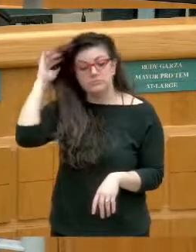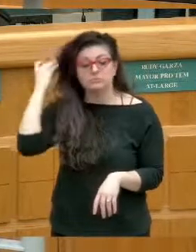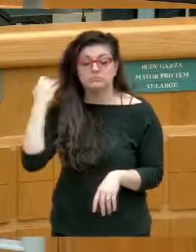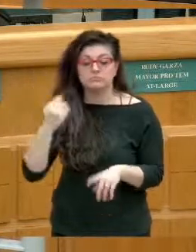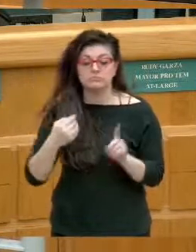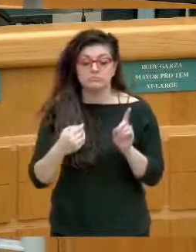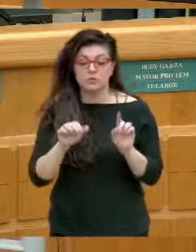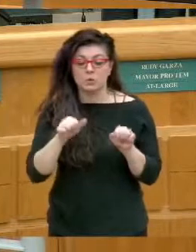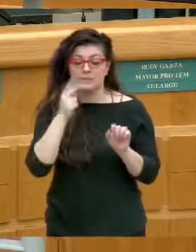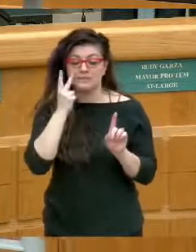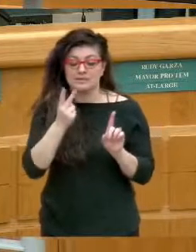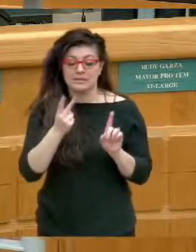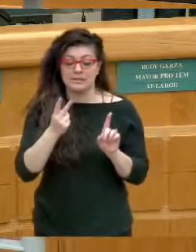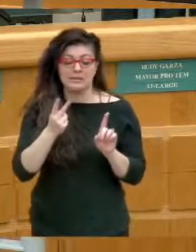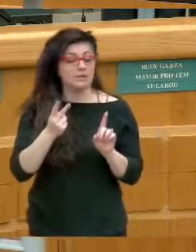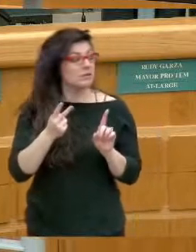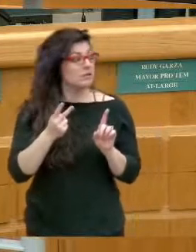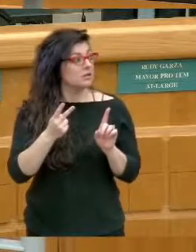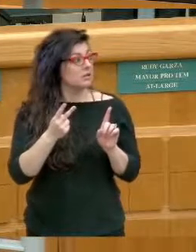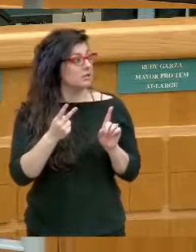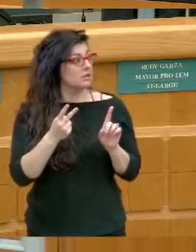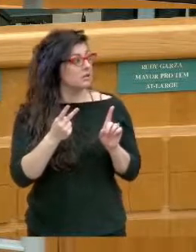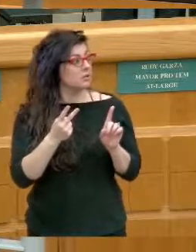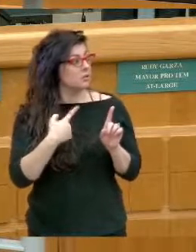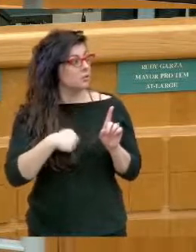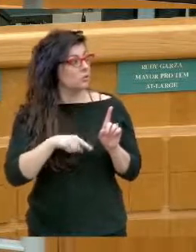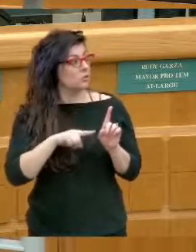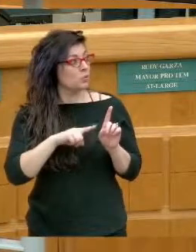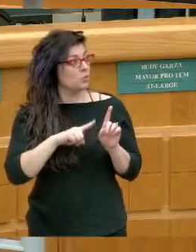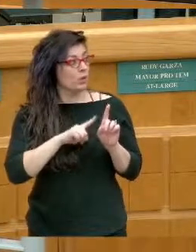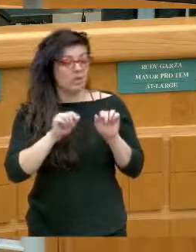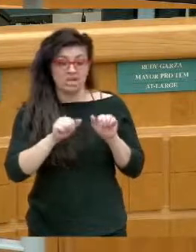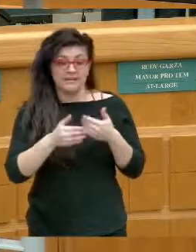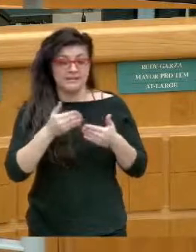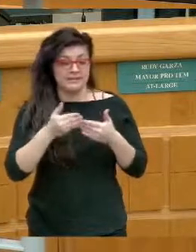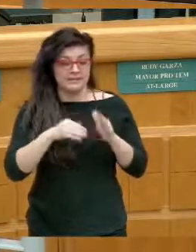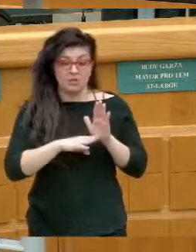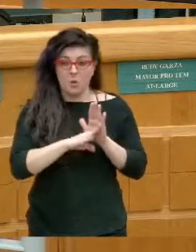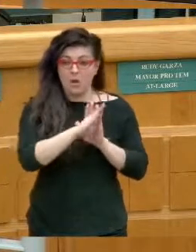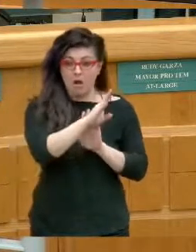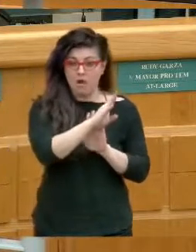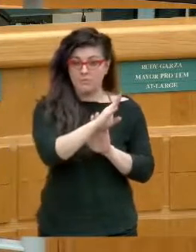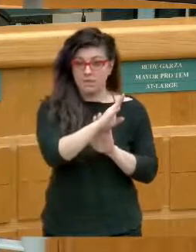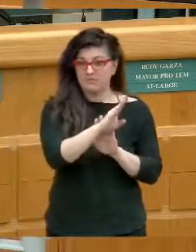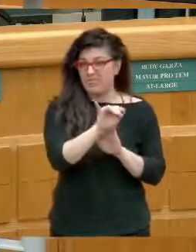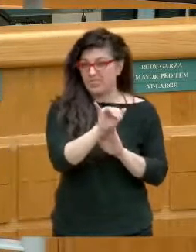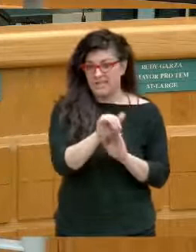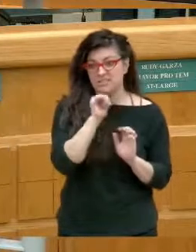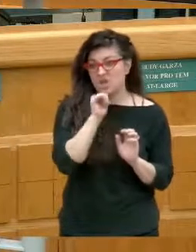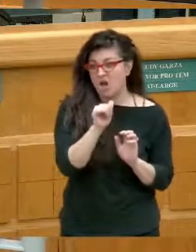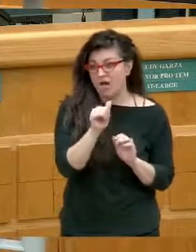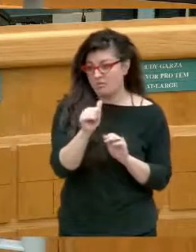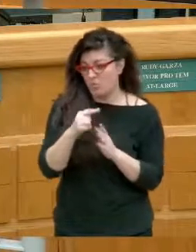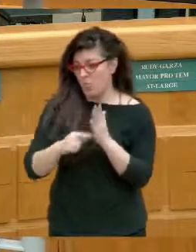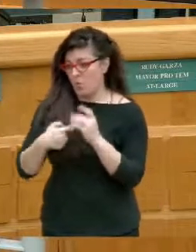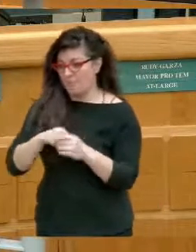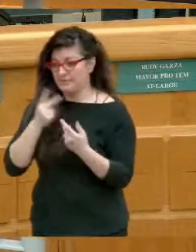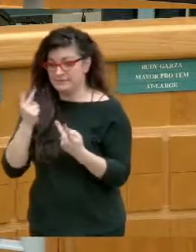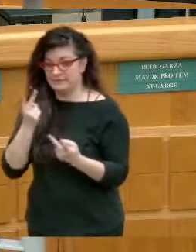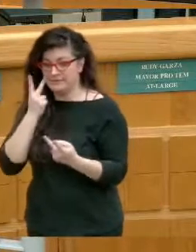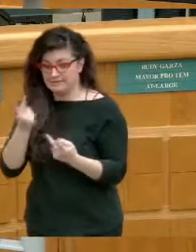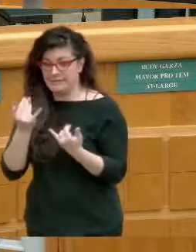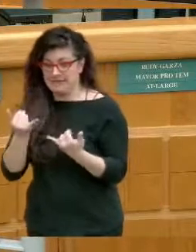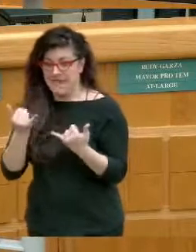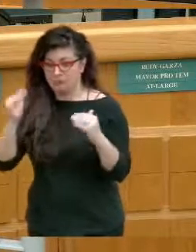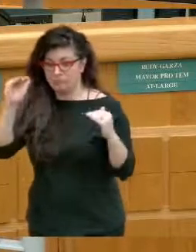eclipsed this point, and it's really outside of what we're actually seeing in the data right now,